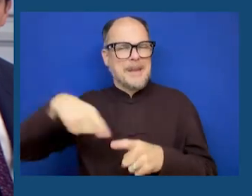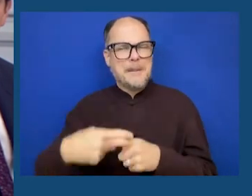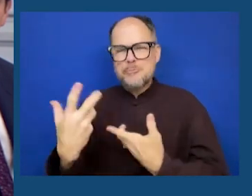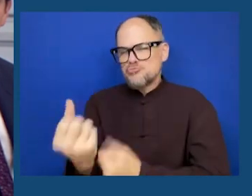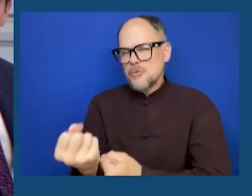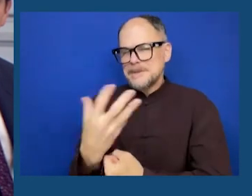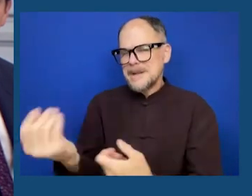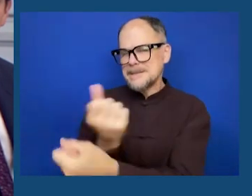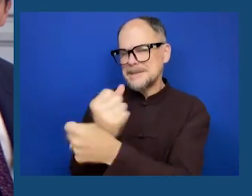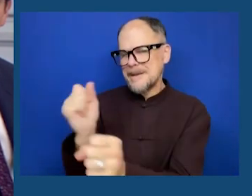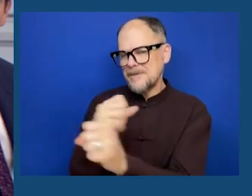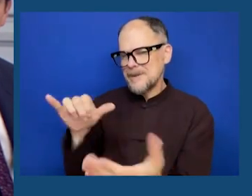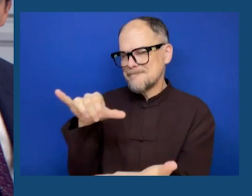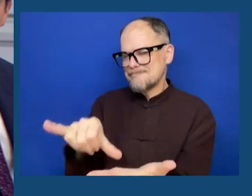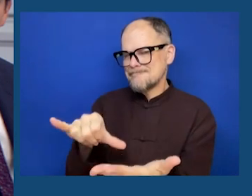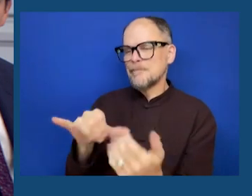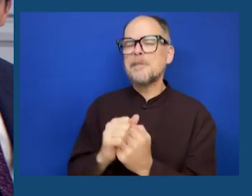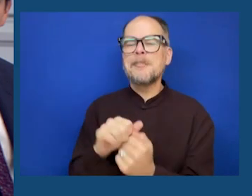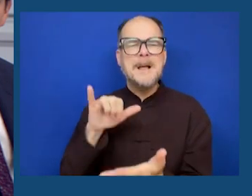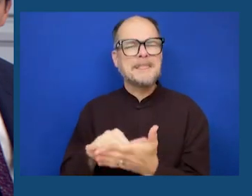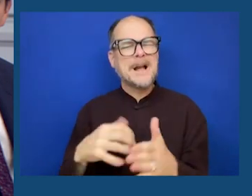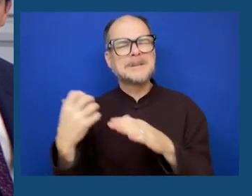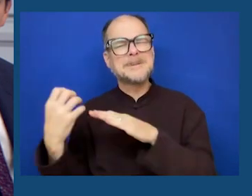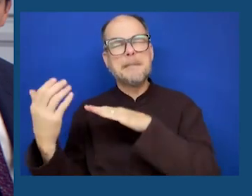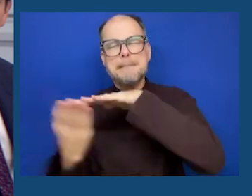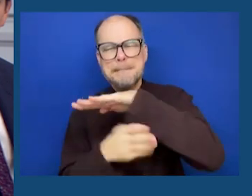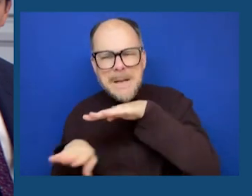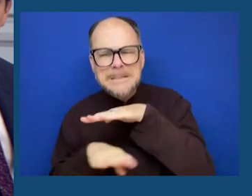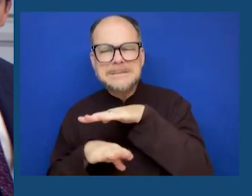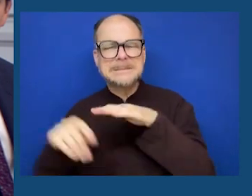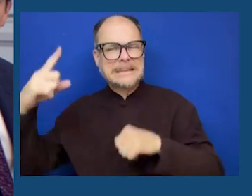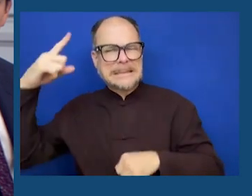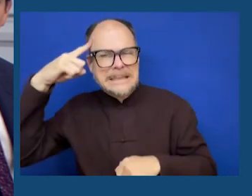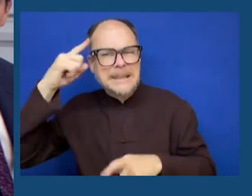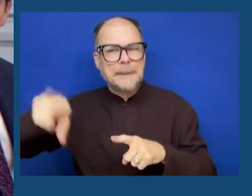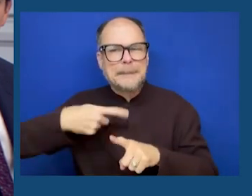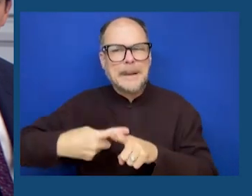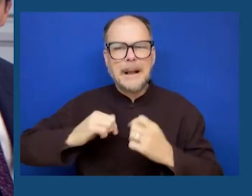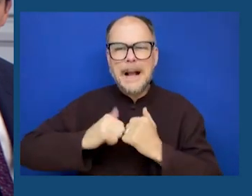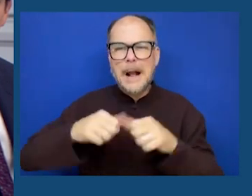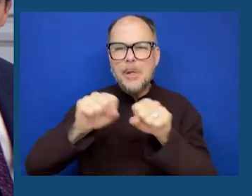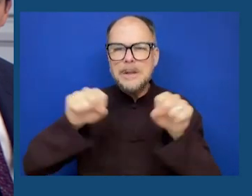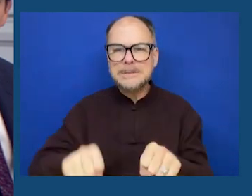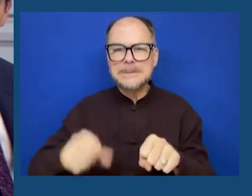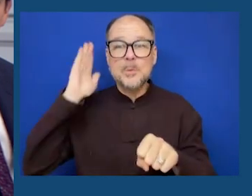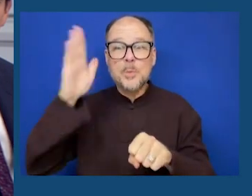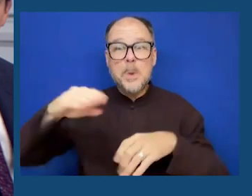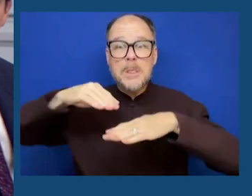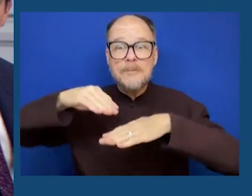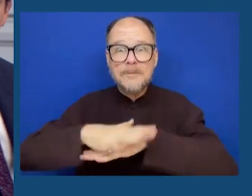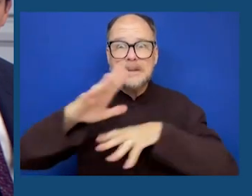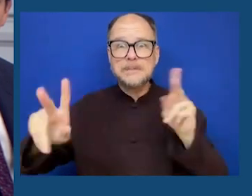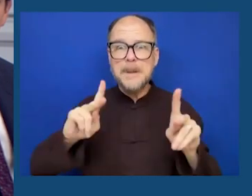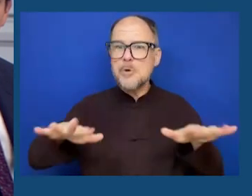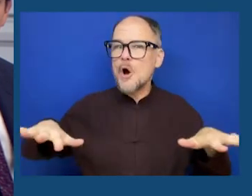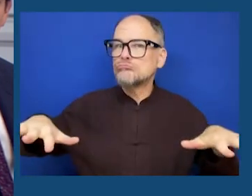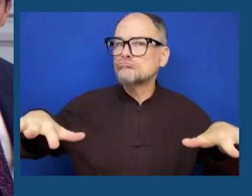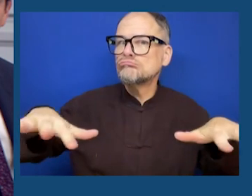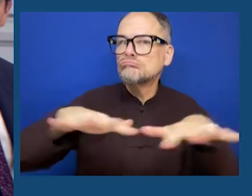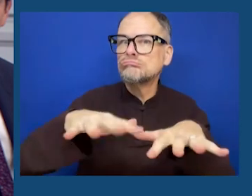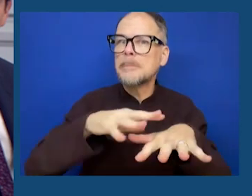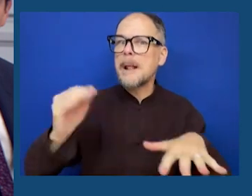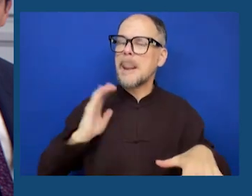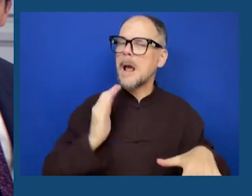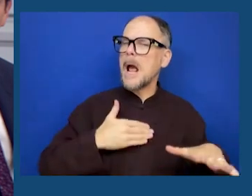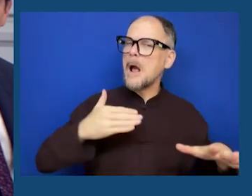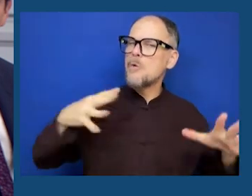And it's such a fundamental part, thinking about how these systems will affect the public interest and how really we need to build